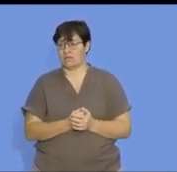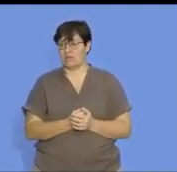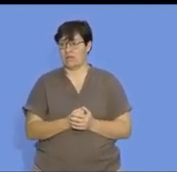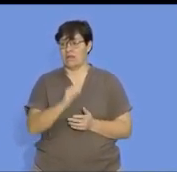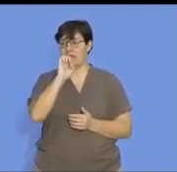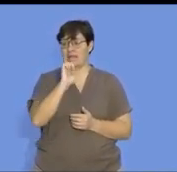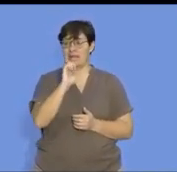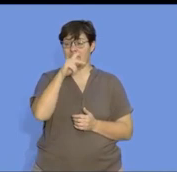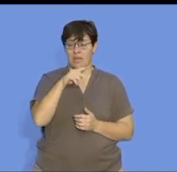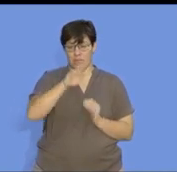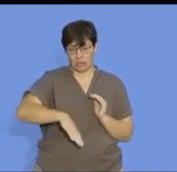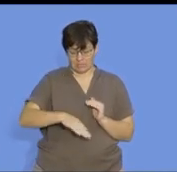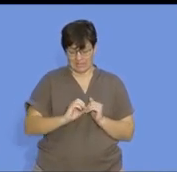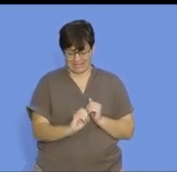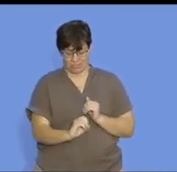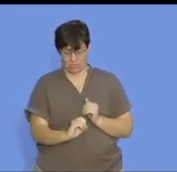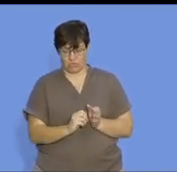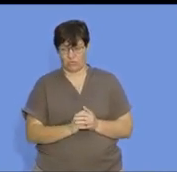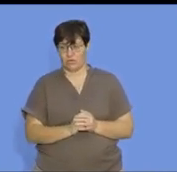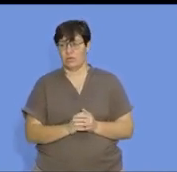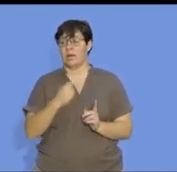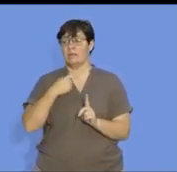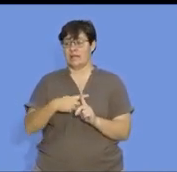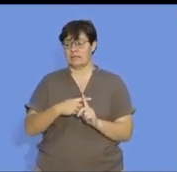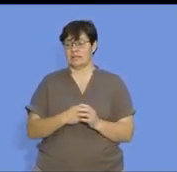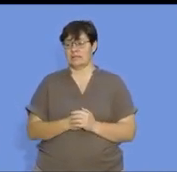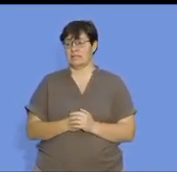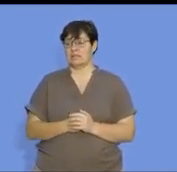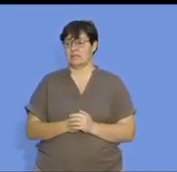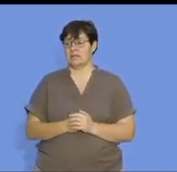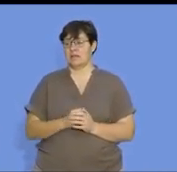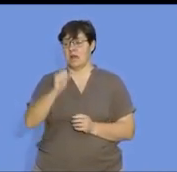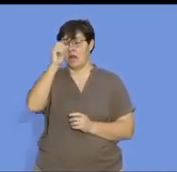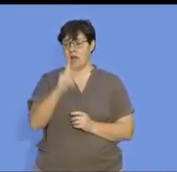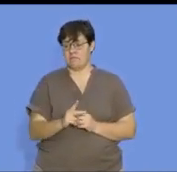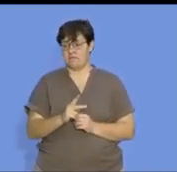at the bottom is 0 plus a half